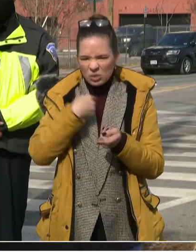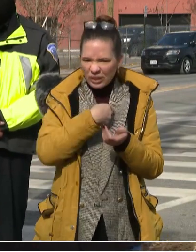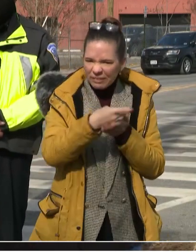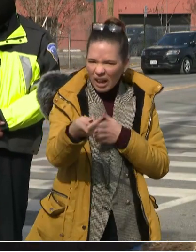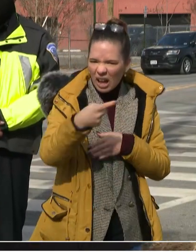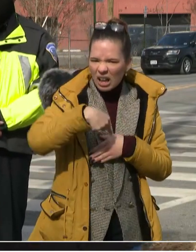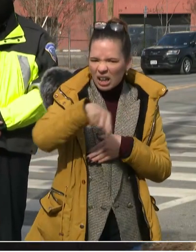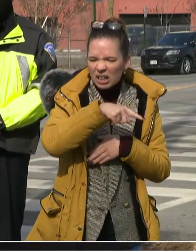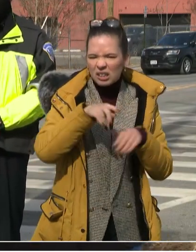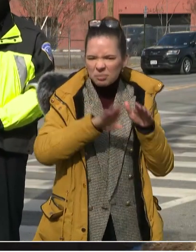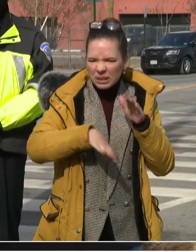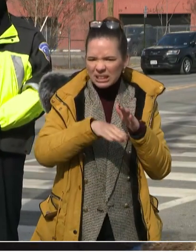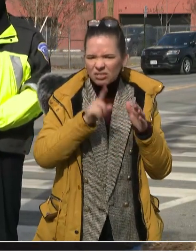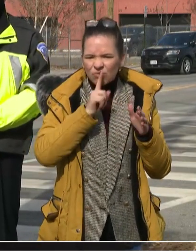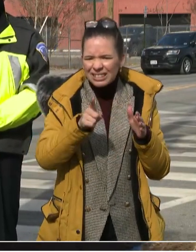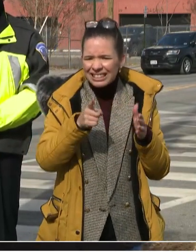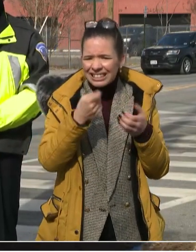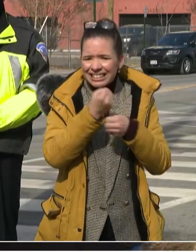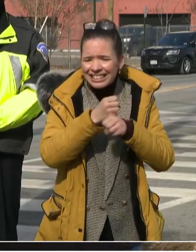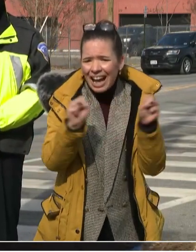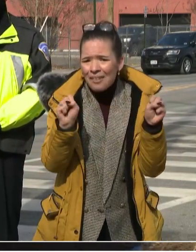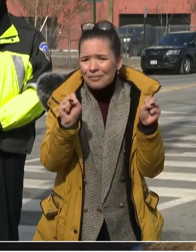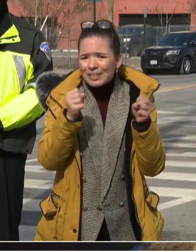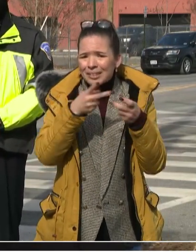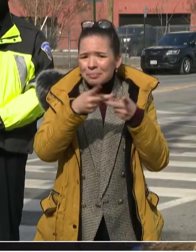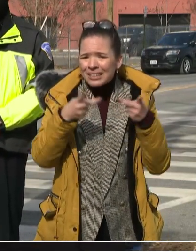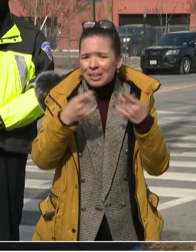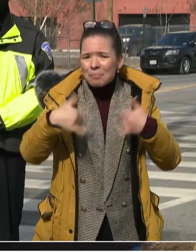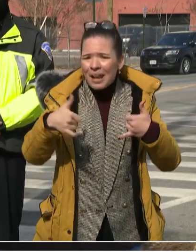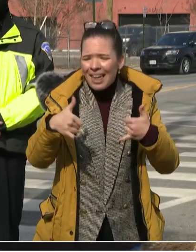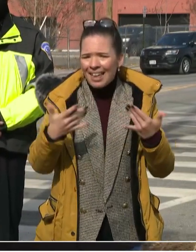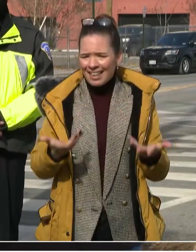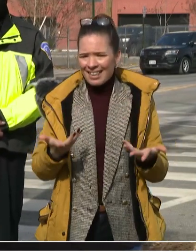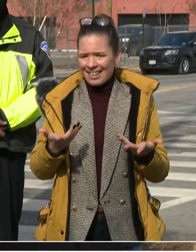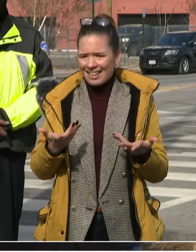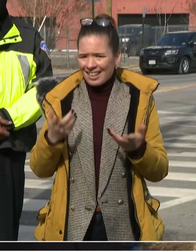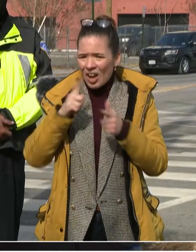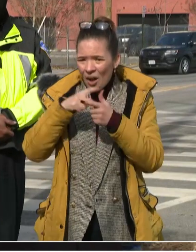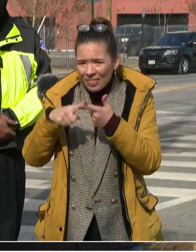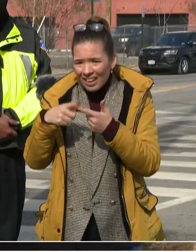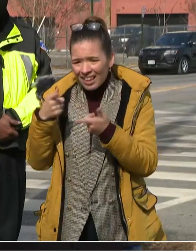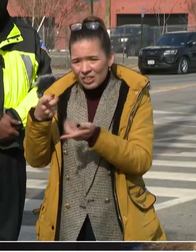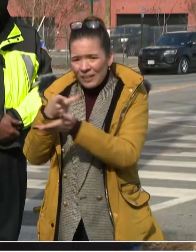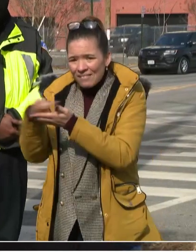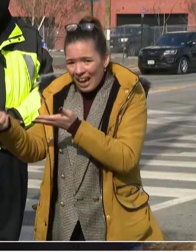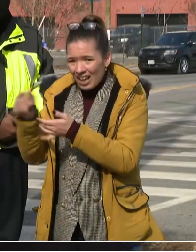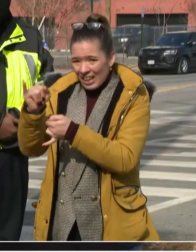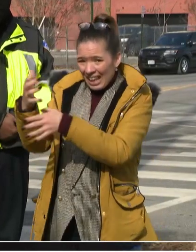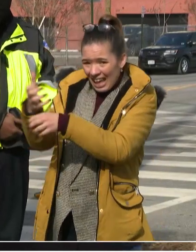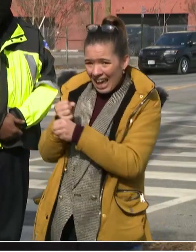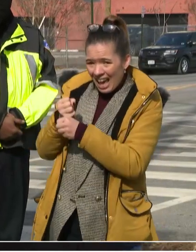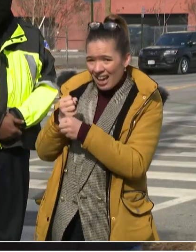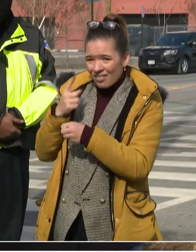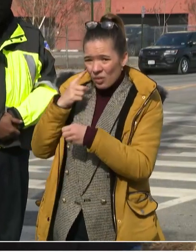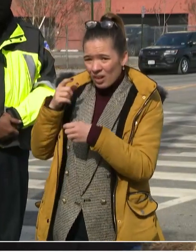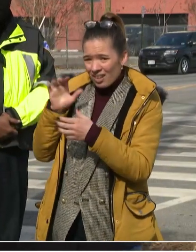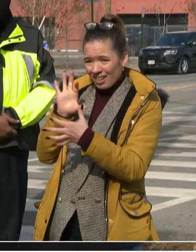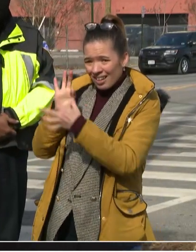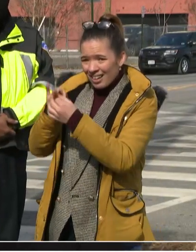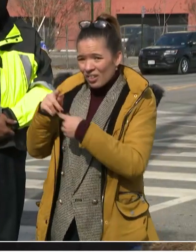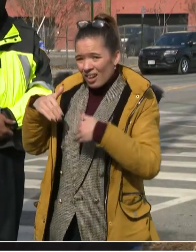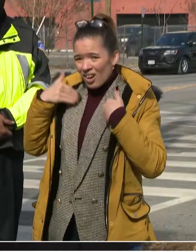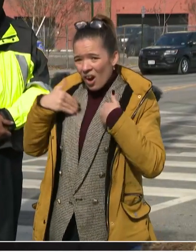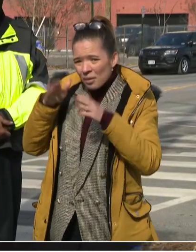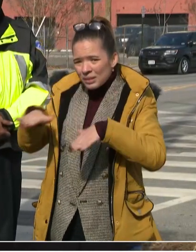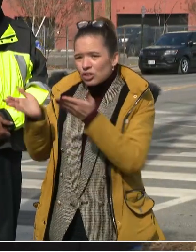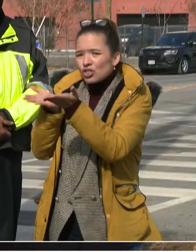things, safe places to play, and a failure to get the youth in our community connected to the services so that they cannot engage